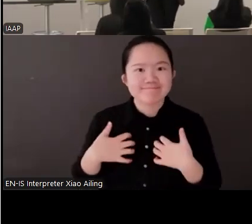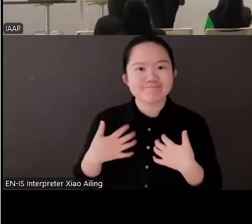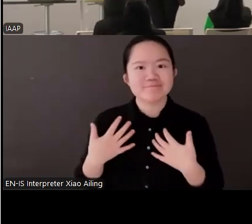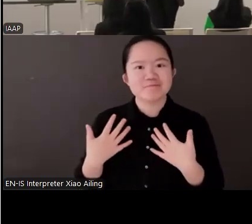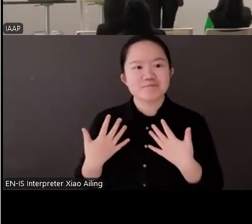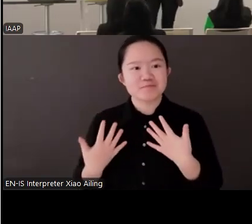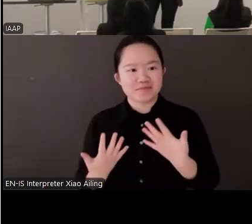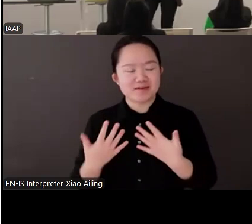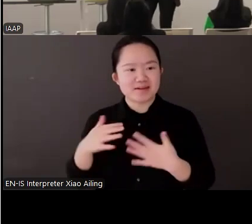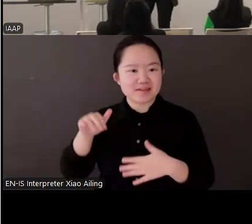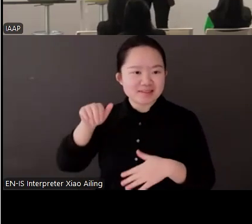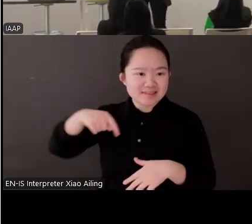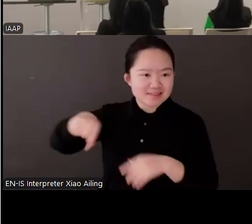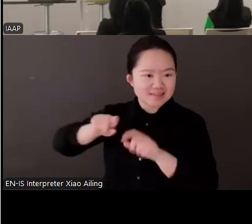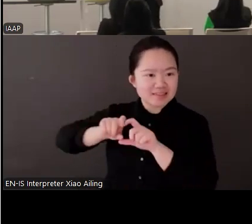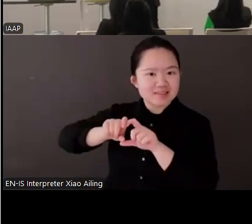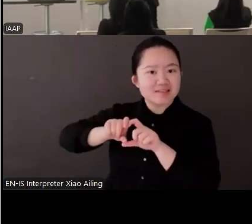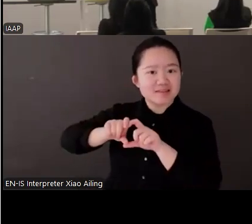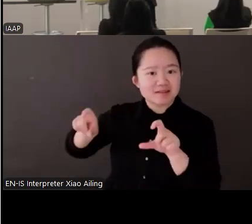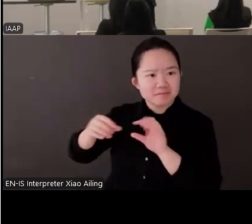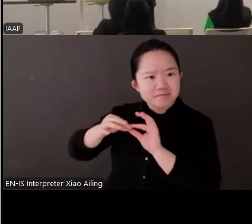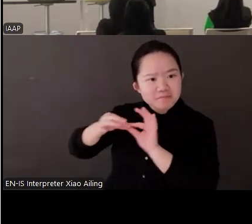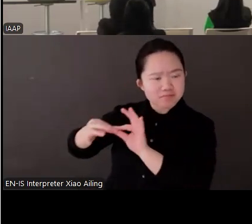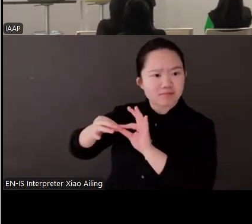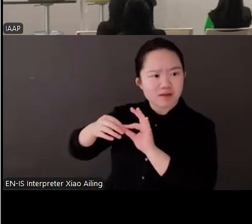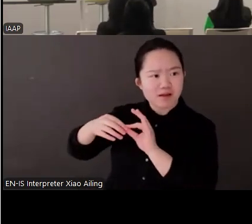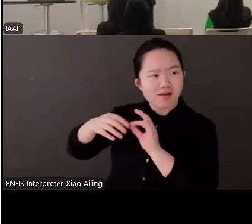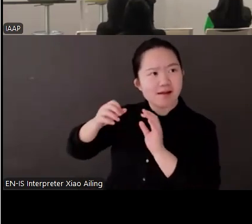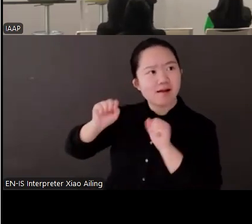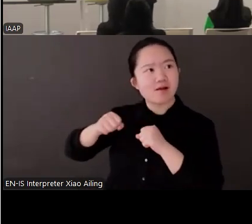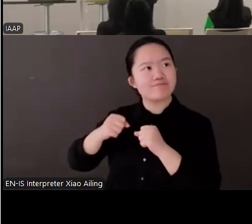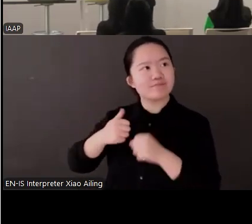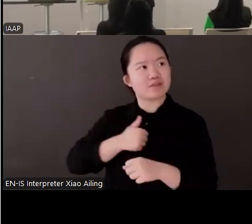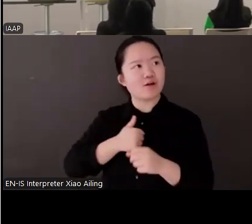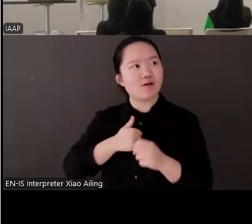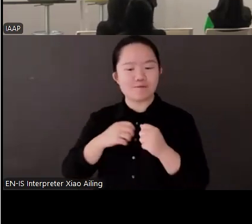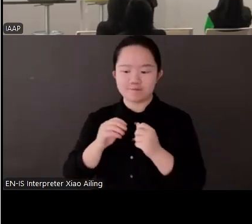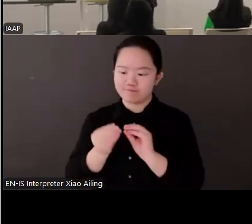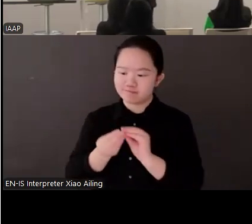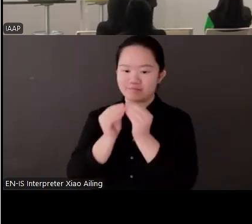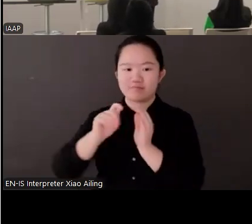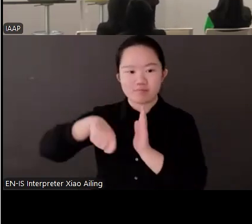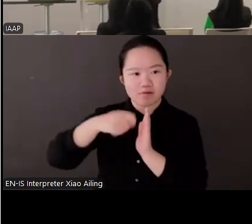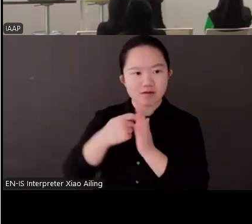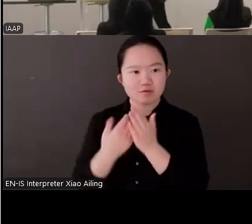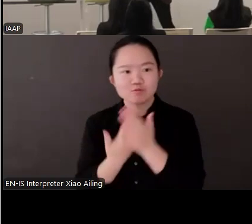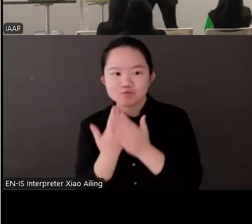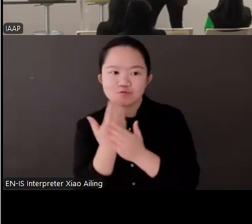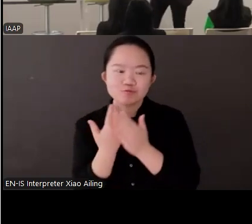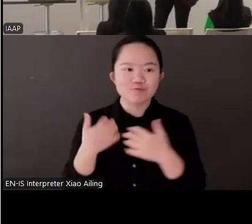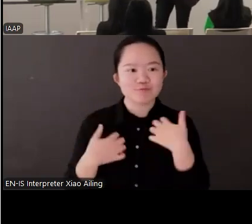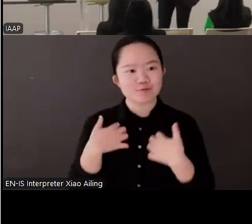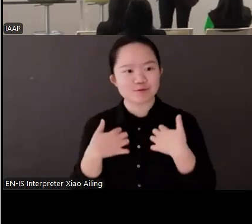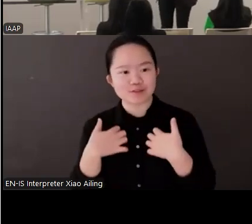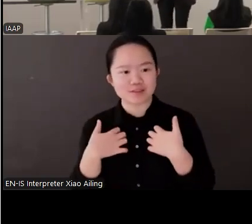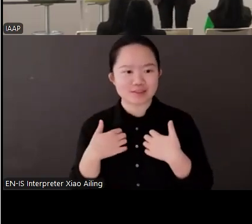procurements, and I got to do so much fun projects because we had the certification to prove it with. And we've